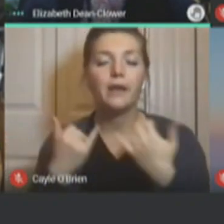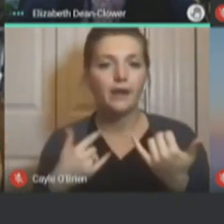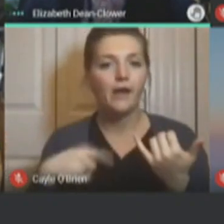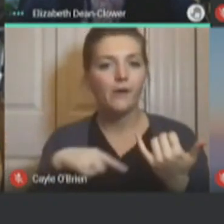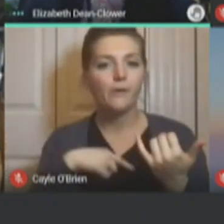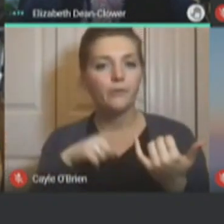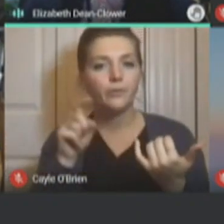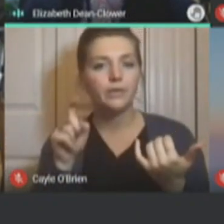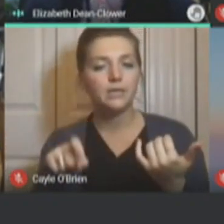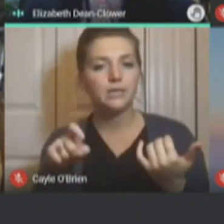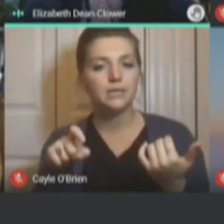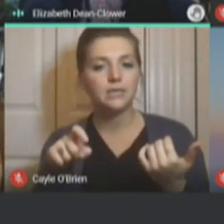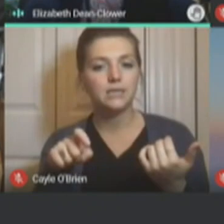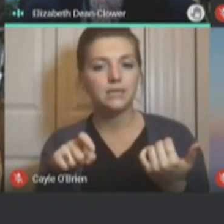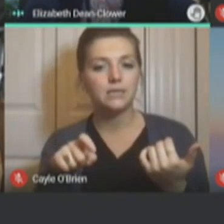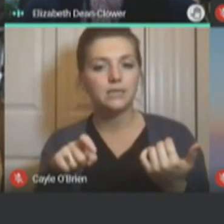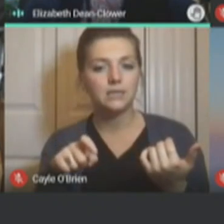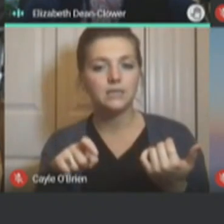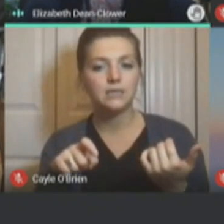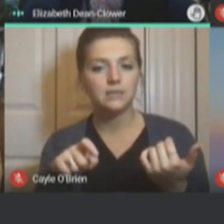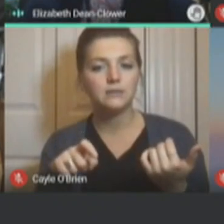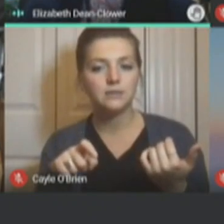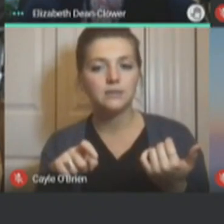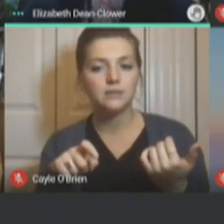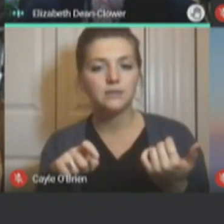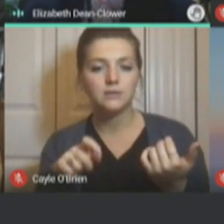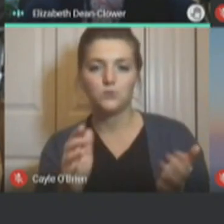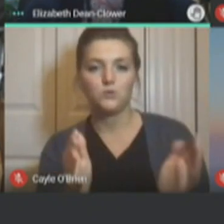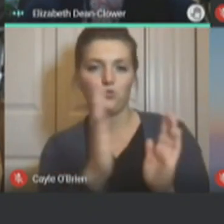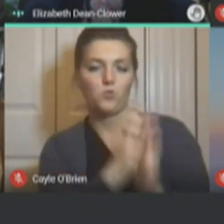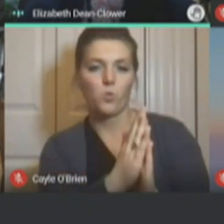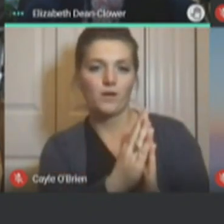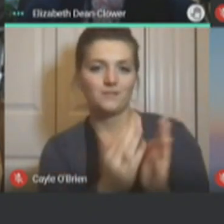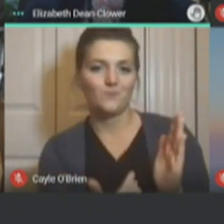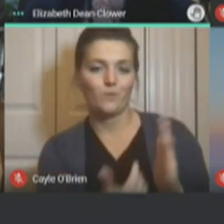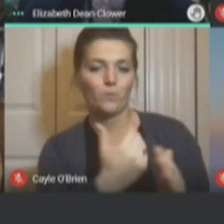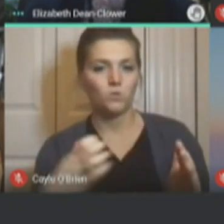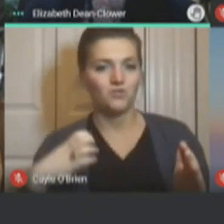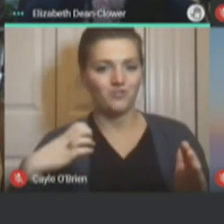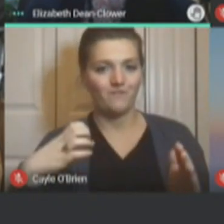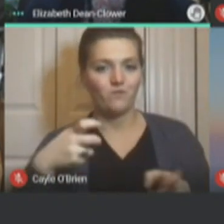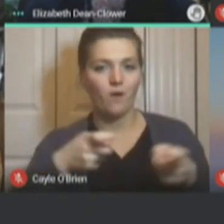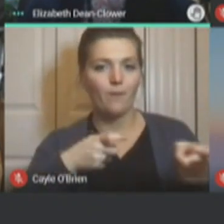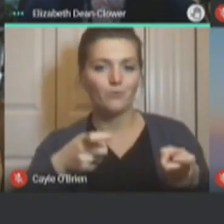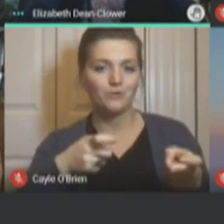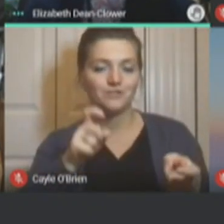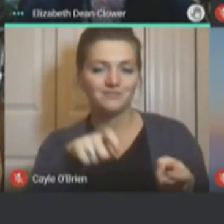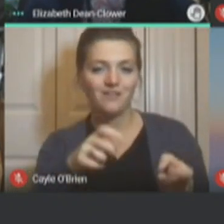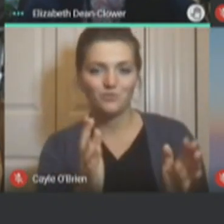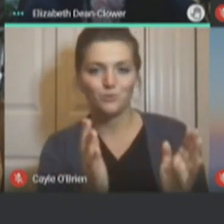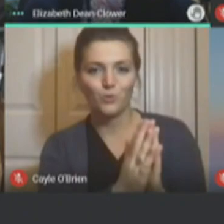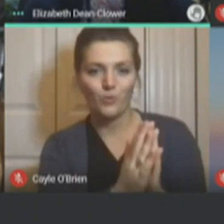to, that's what we'll be seeking from the new chief of operations.